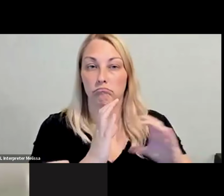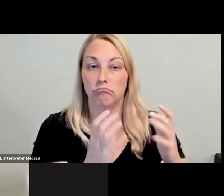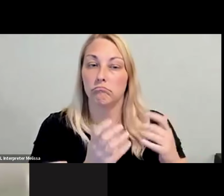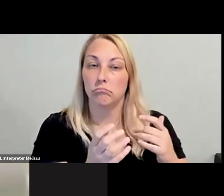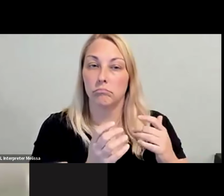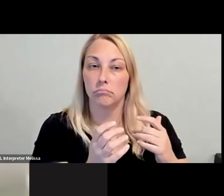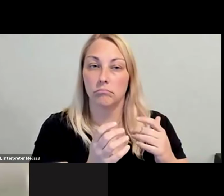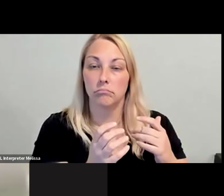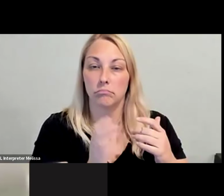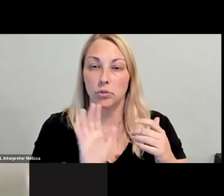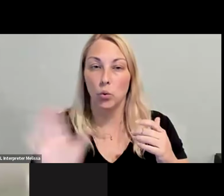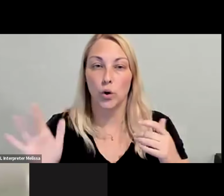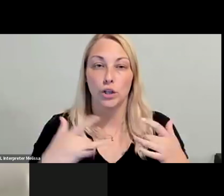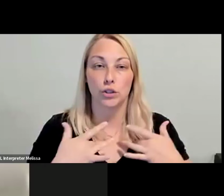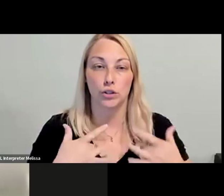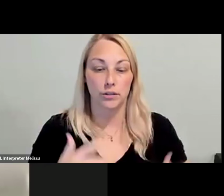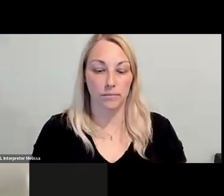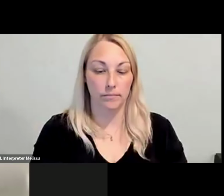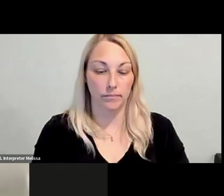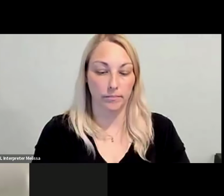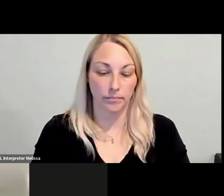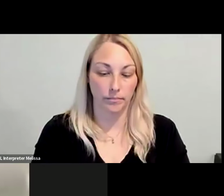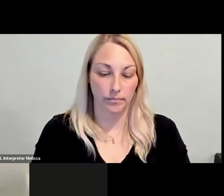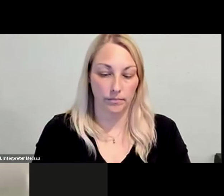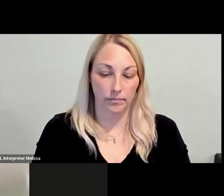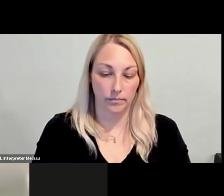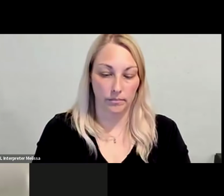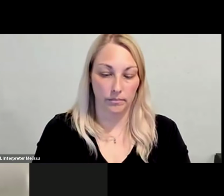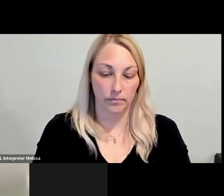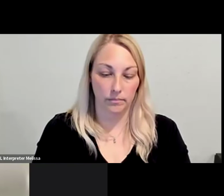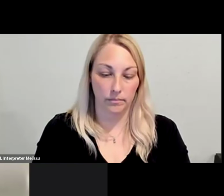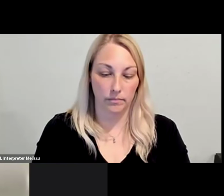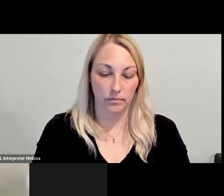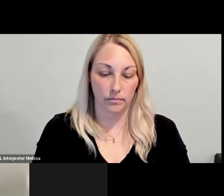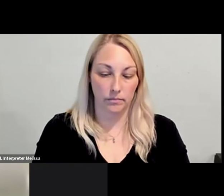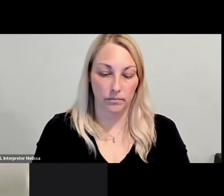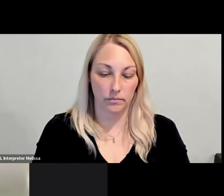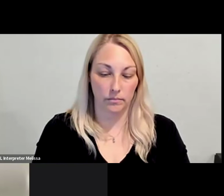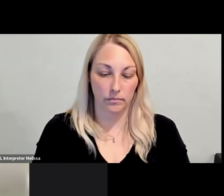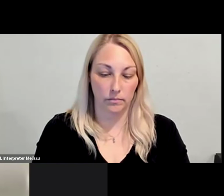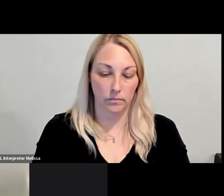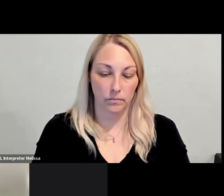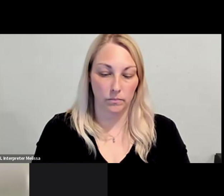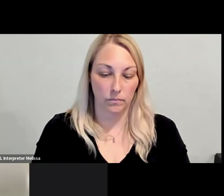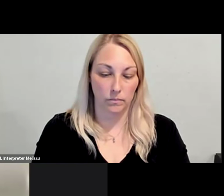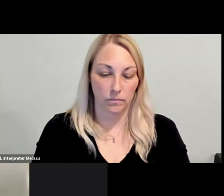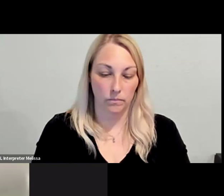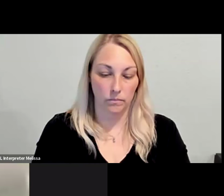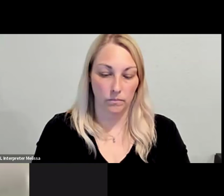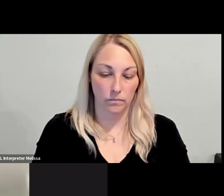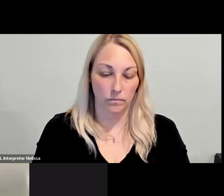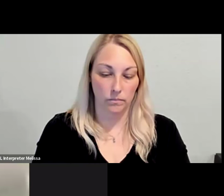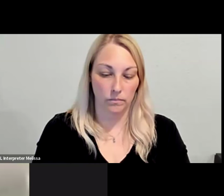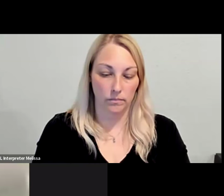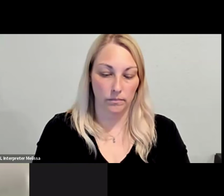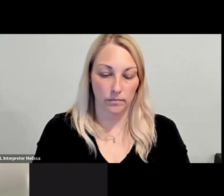concern with them. Thank you. I appreciate it. Of course. Thank you, Commissioner.